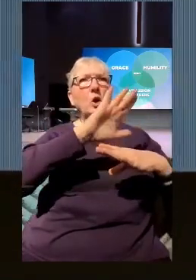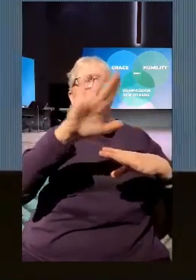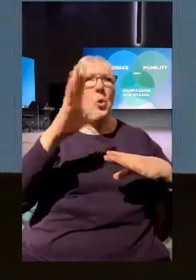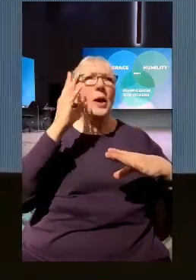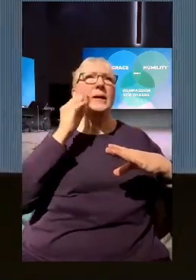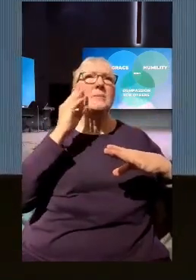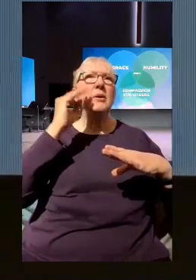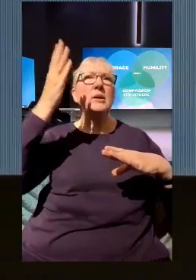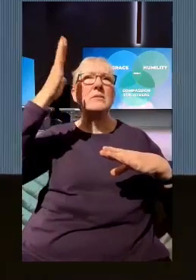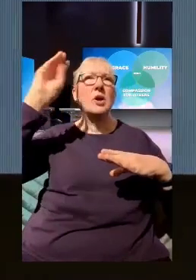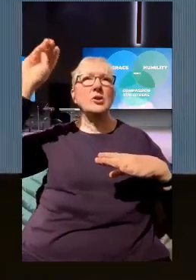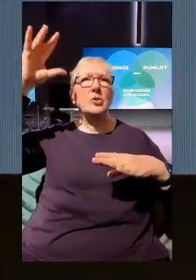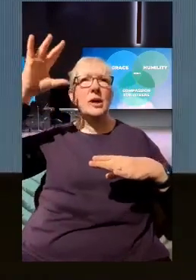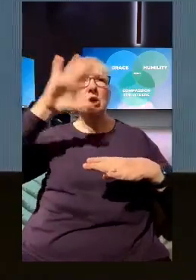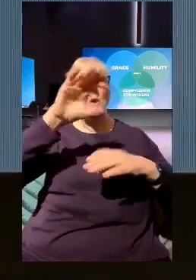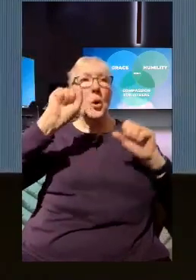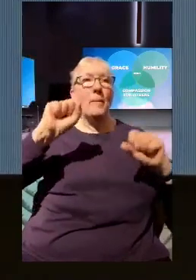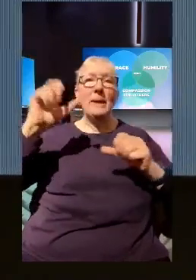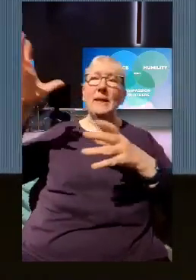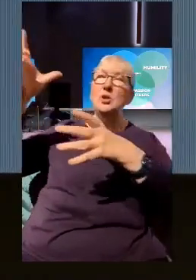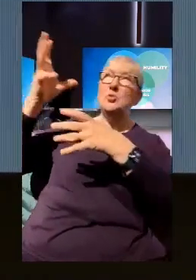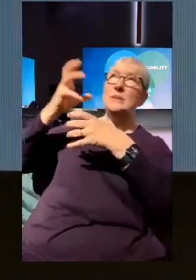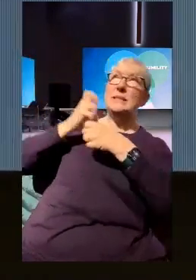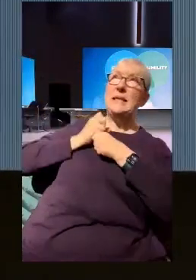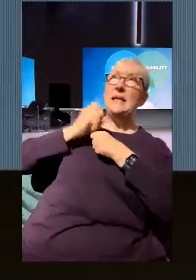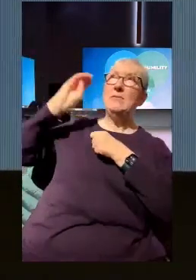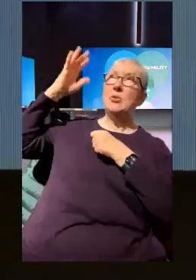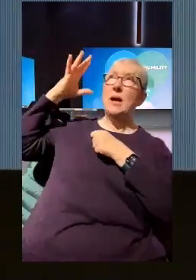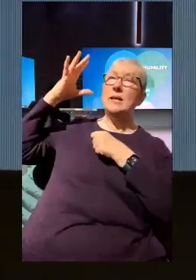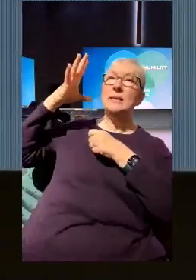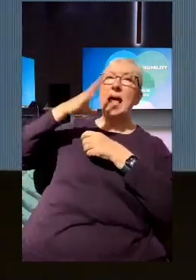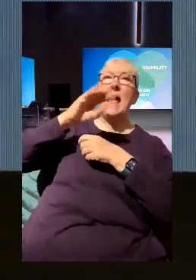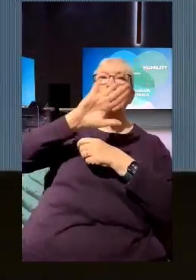ability to receive it, and your ability to extend it.